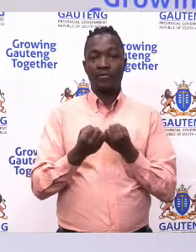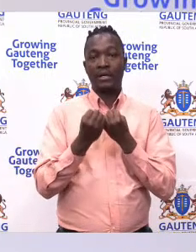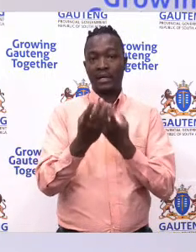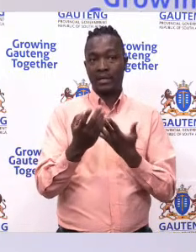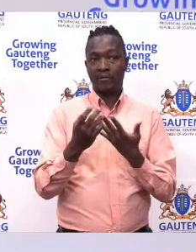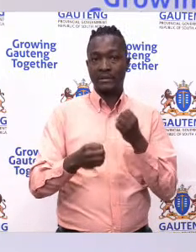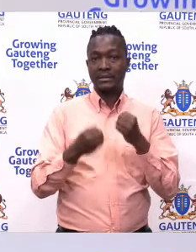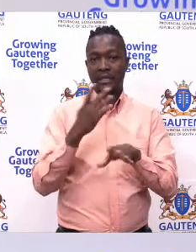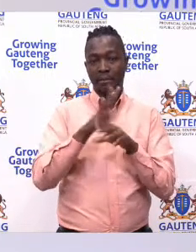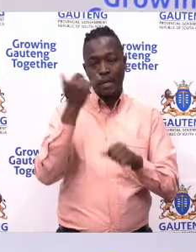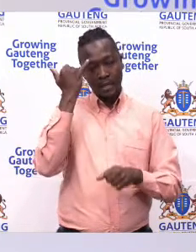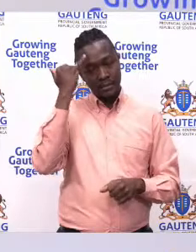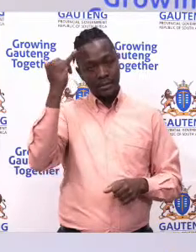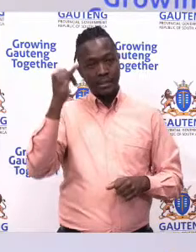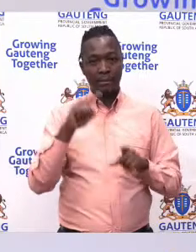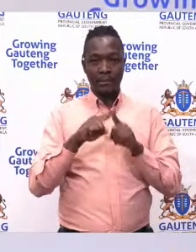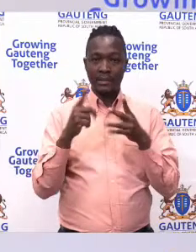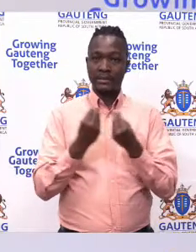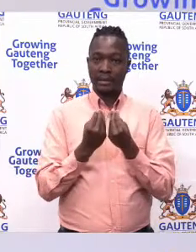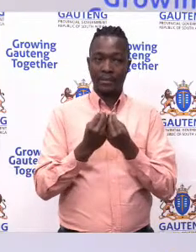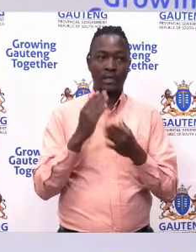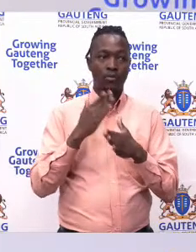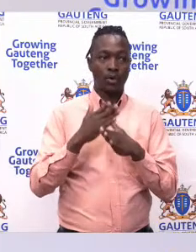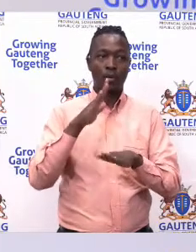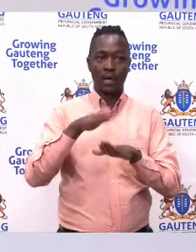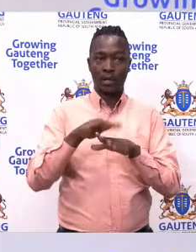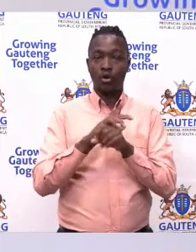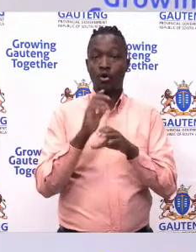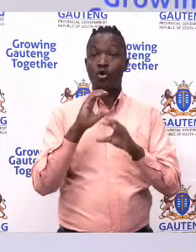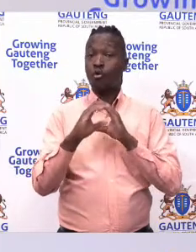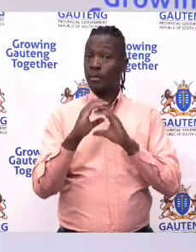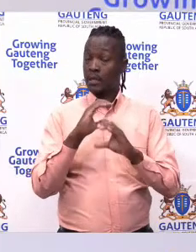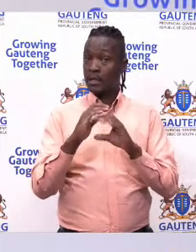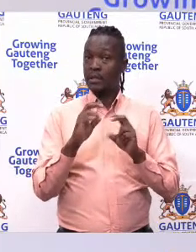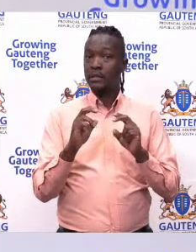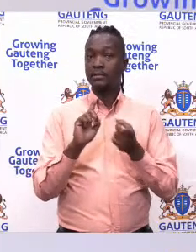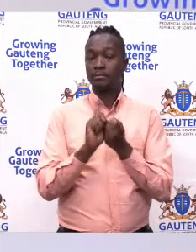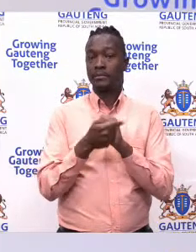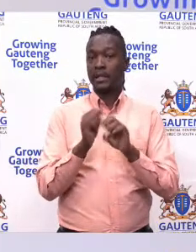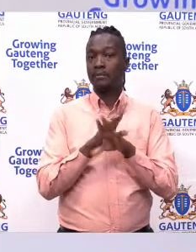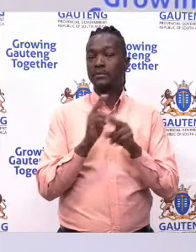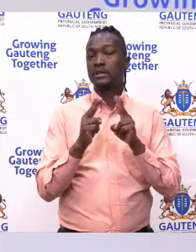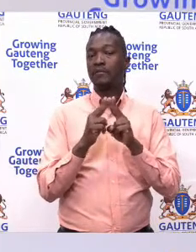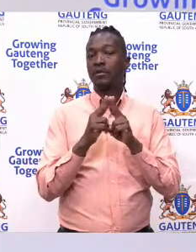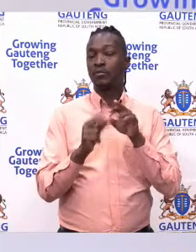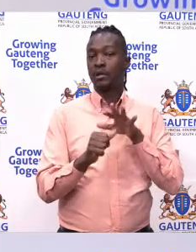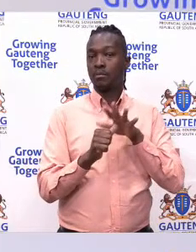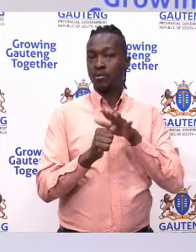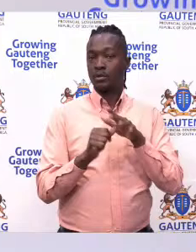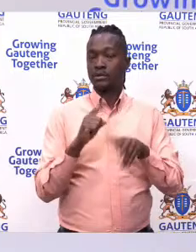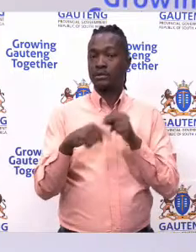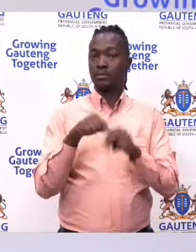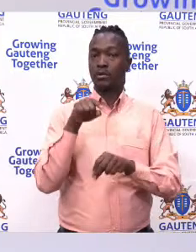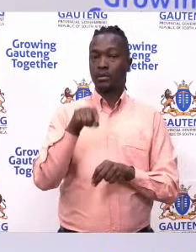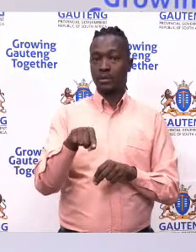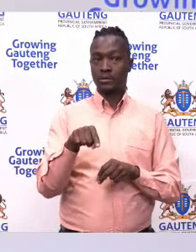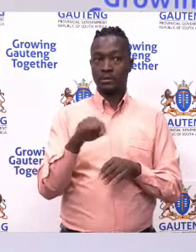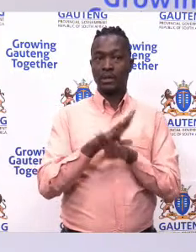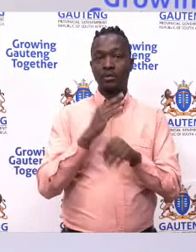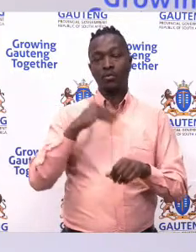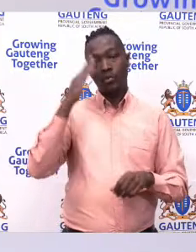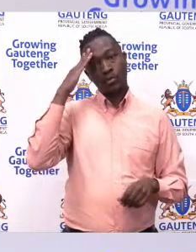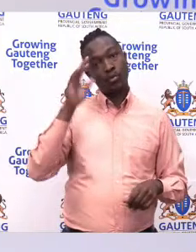some ideas, but it's something that we're working on. Communication becomes important in this regard, and we know that